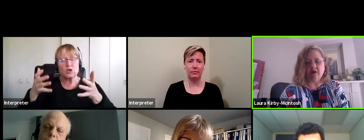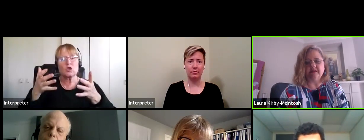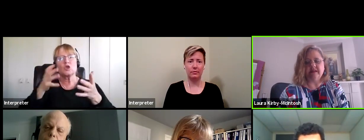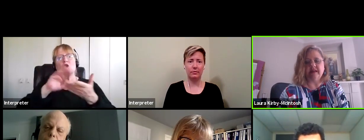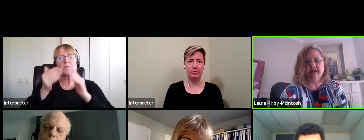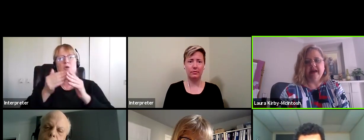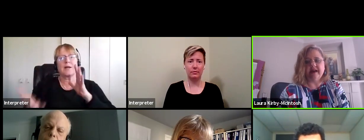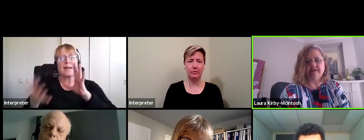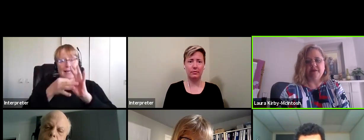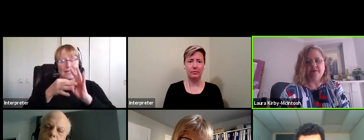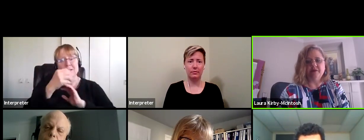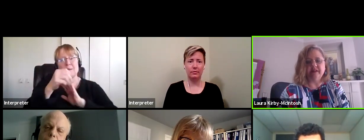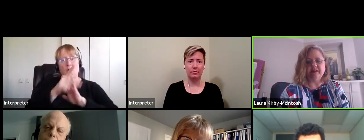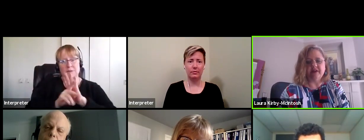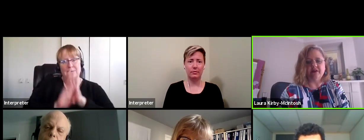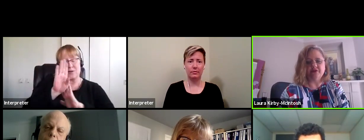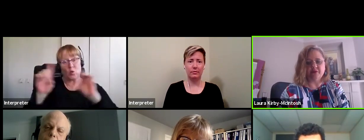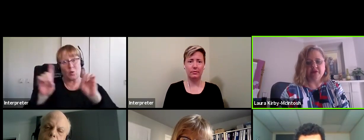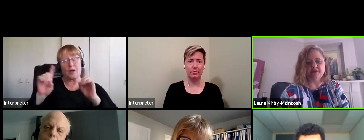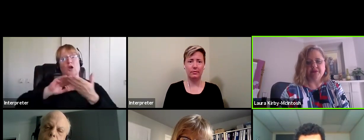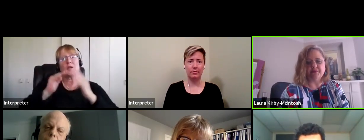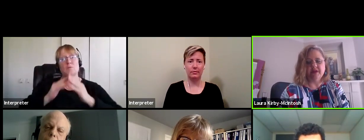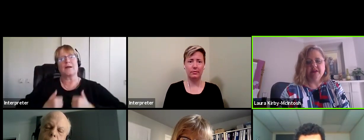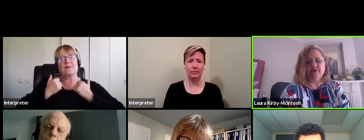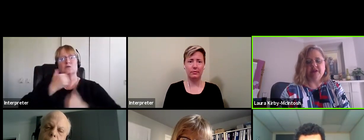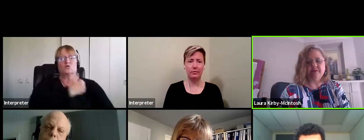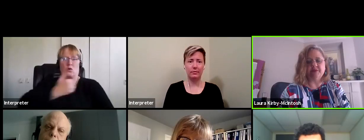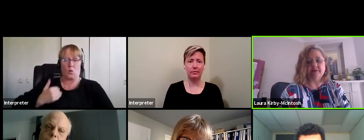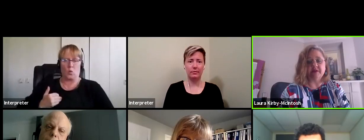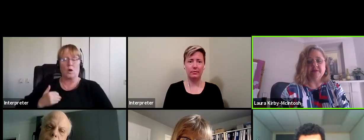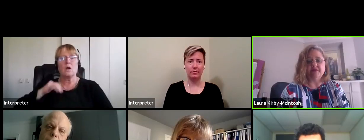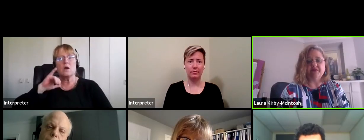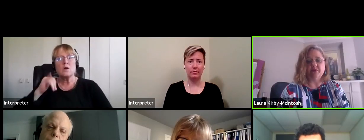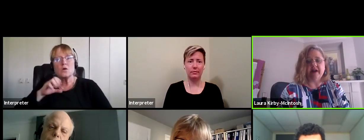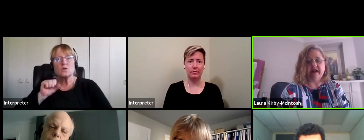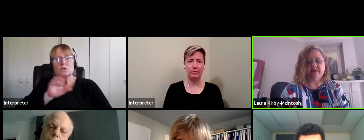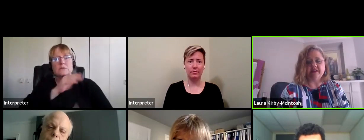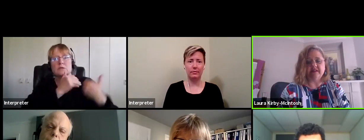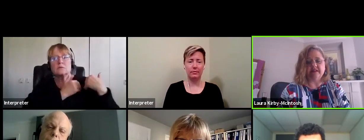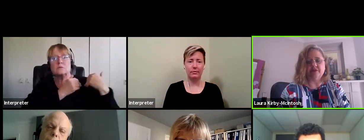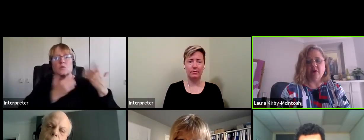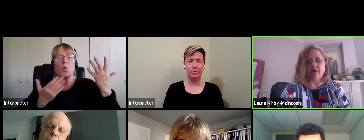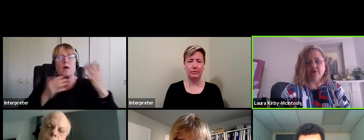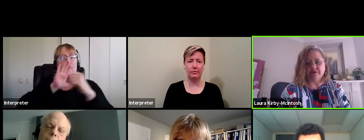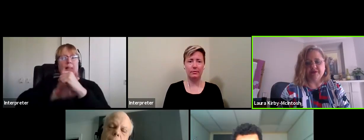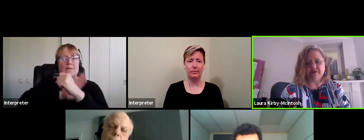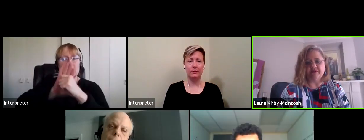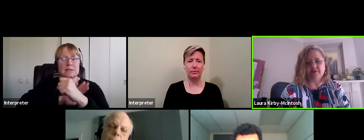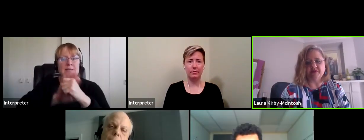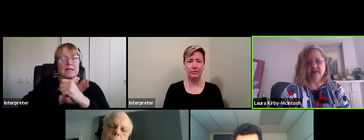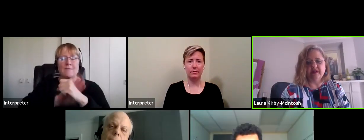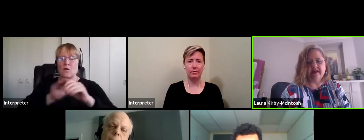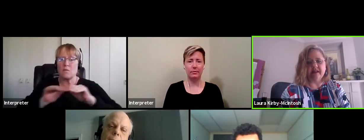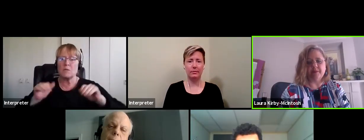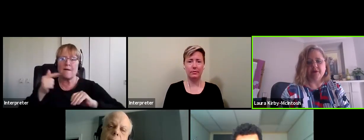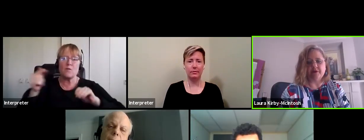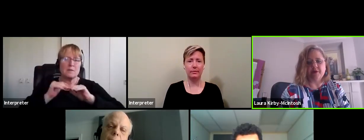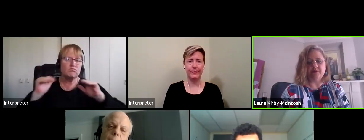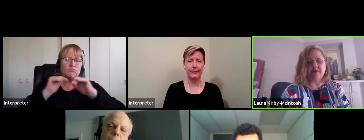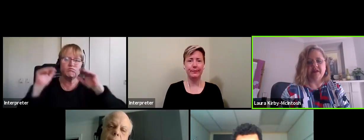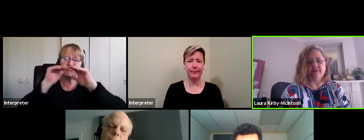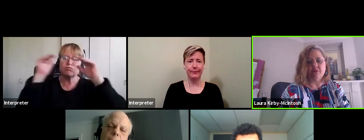and Policy at Community Living Toronto. James is responsible for advocacy to all orders of government and